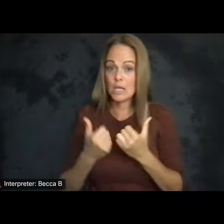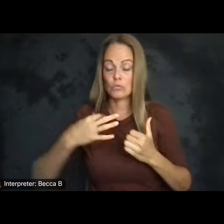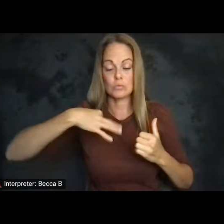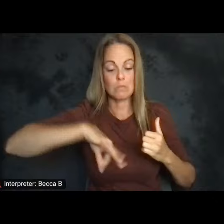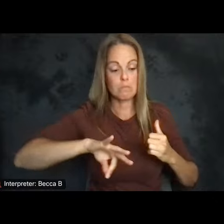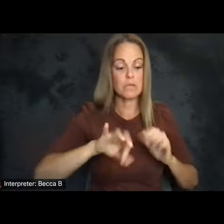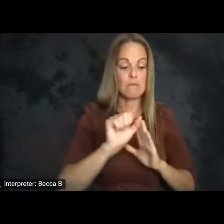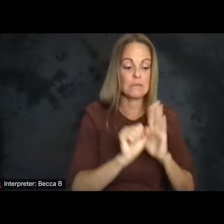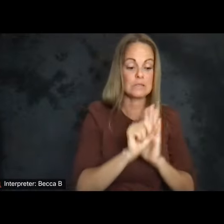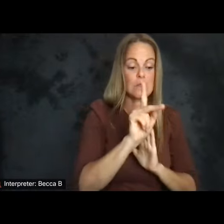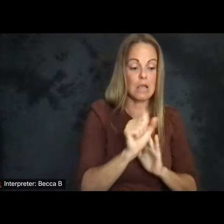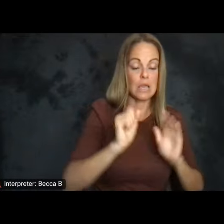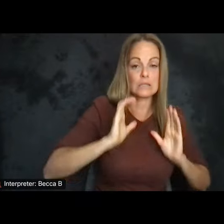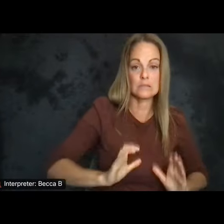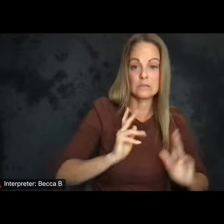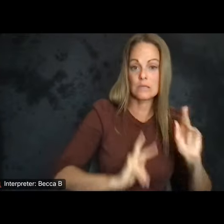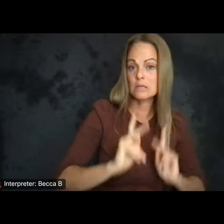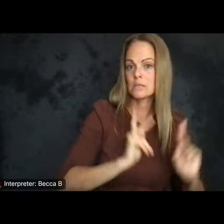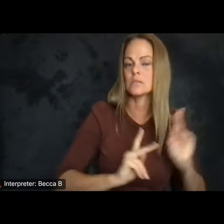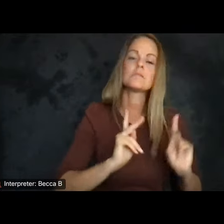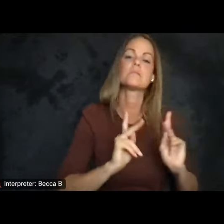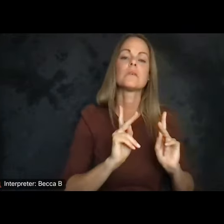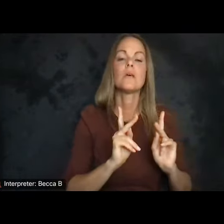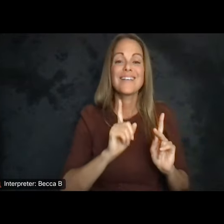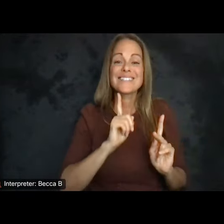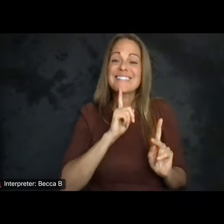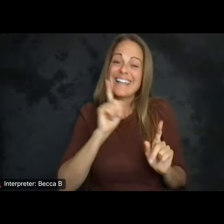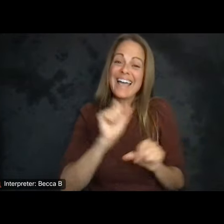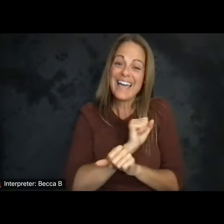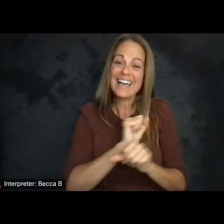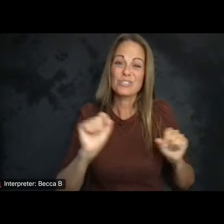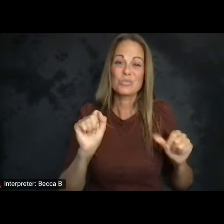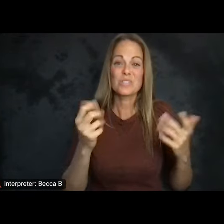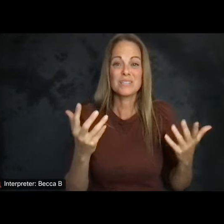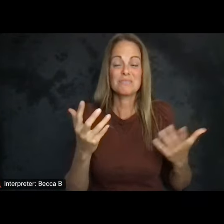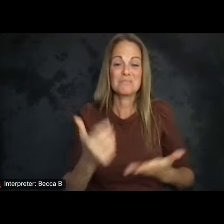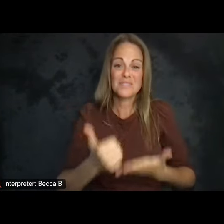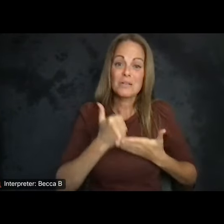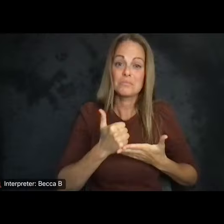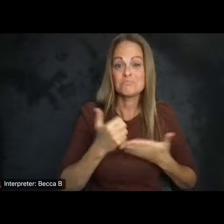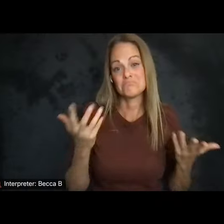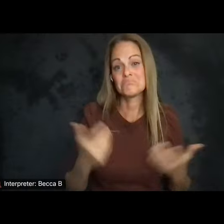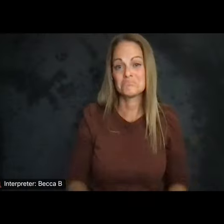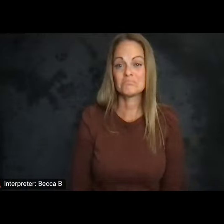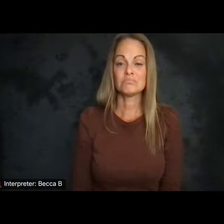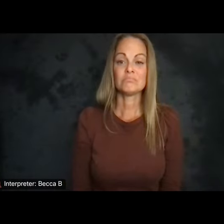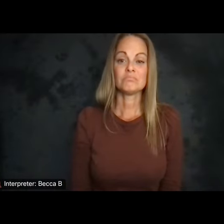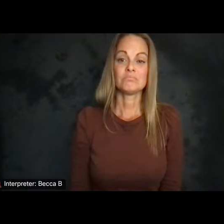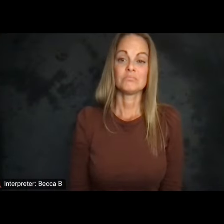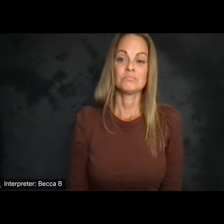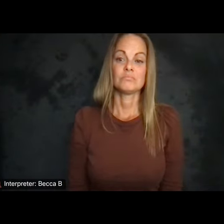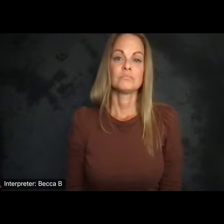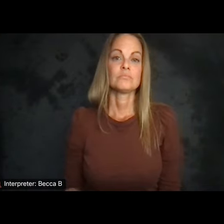state of Kansas, and is this something that is actually fiscally viable? So,